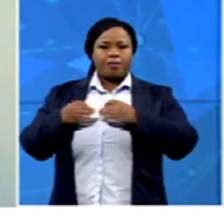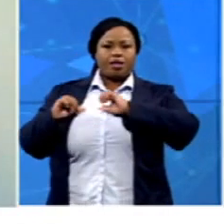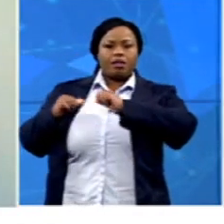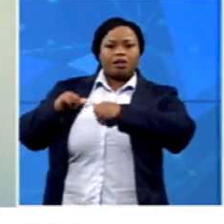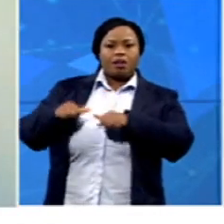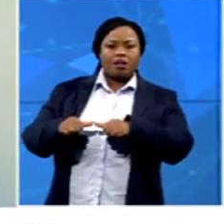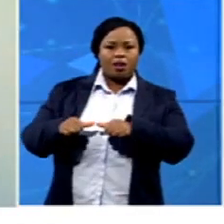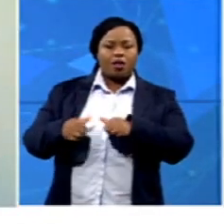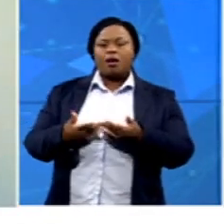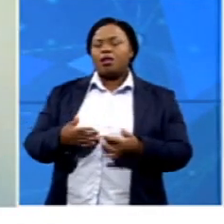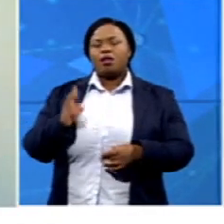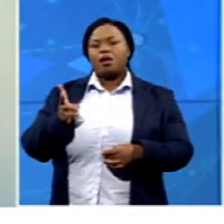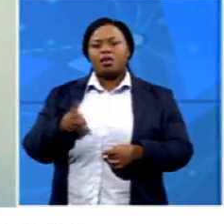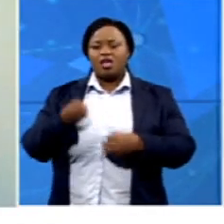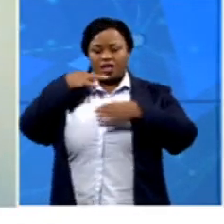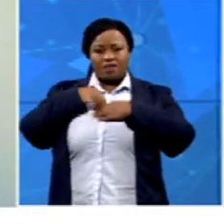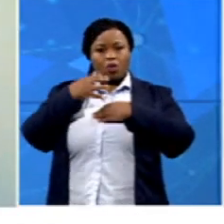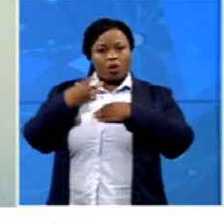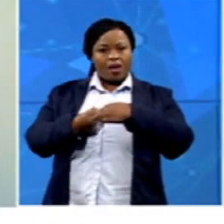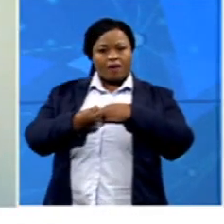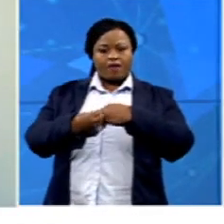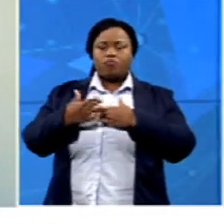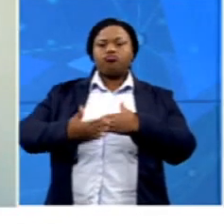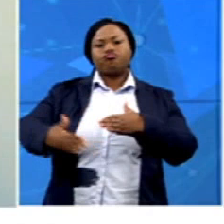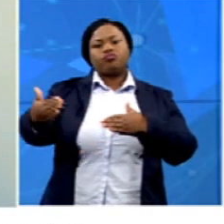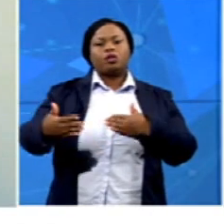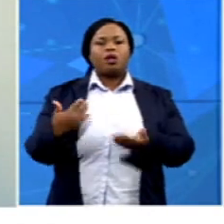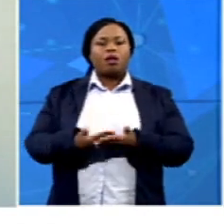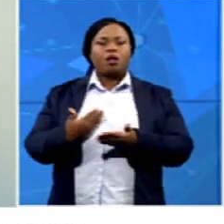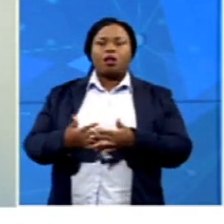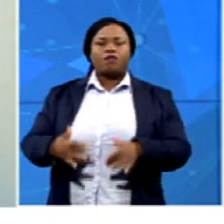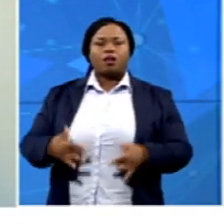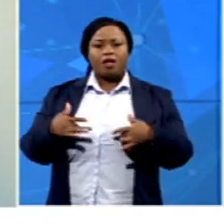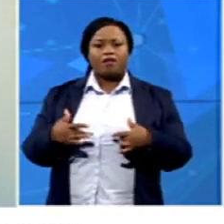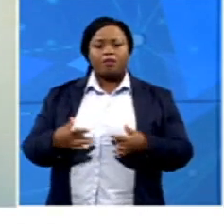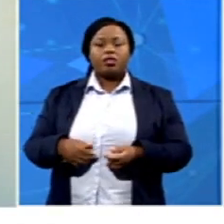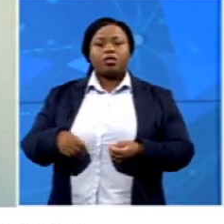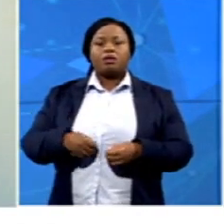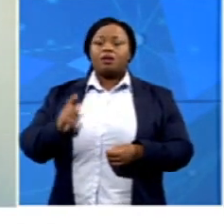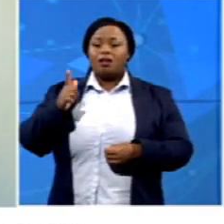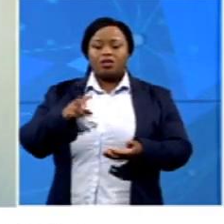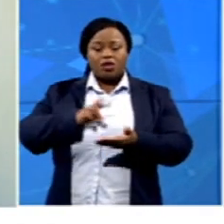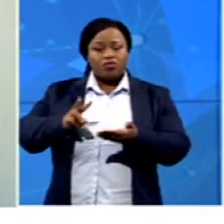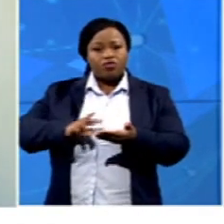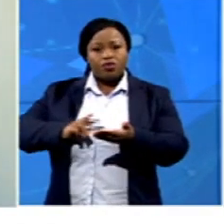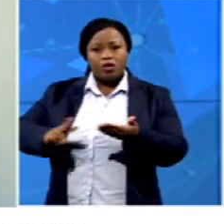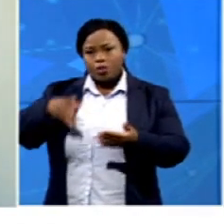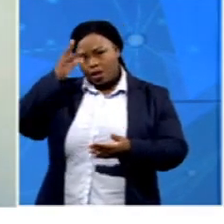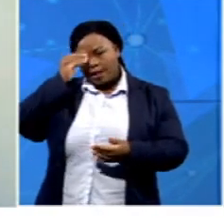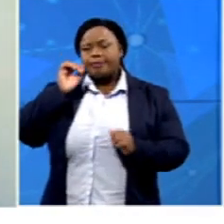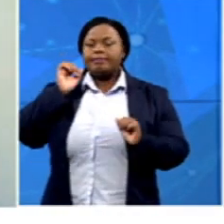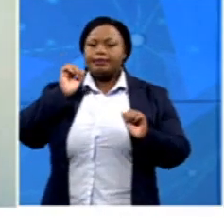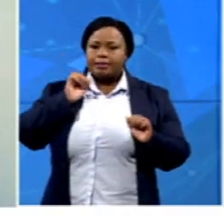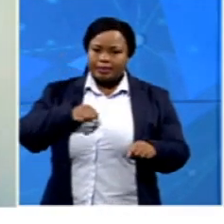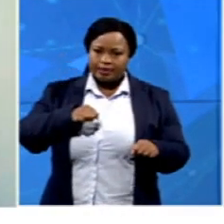it's a lifelong condition. You can't outgrow it, but can you learn how to read? Yes. And the sooner we get it acknowledged,